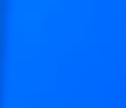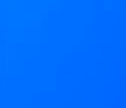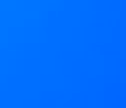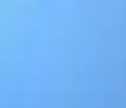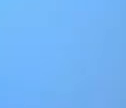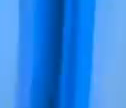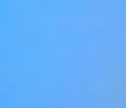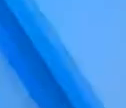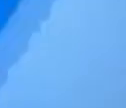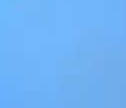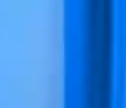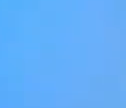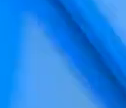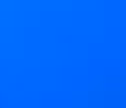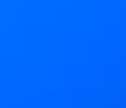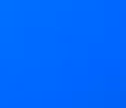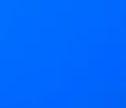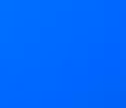Total Sports.